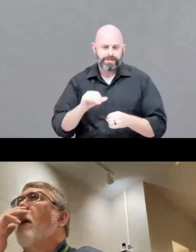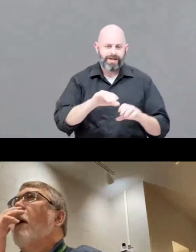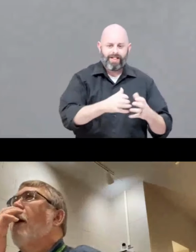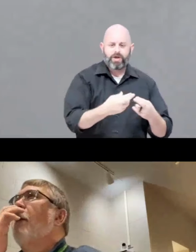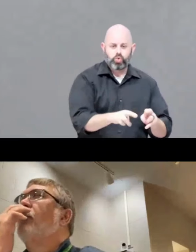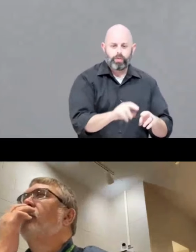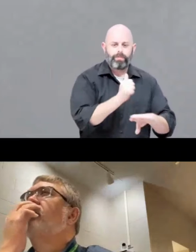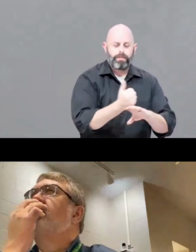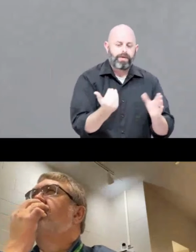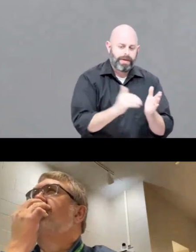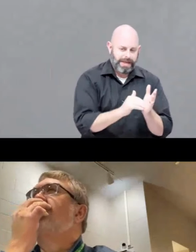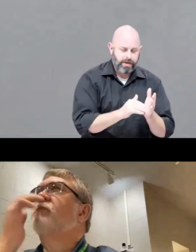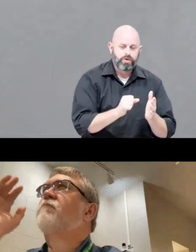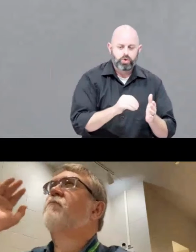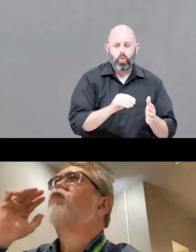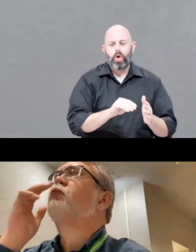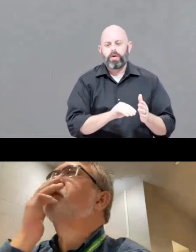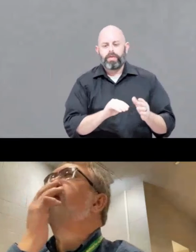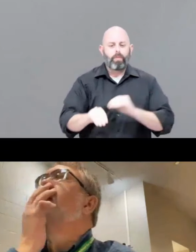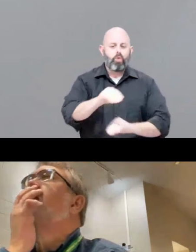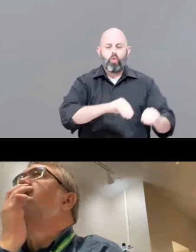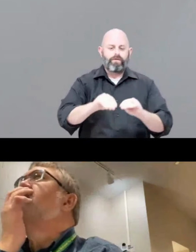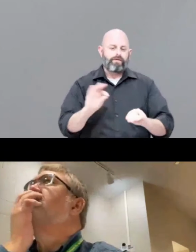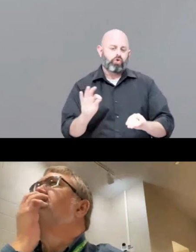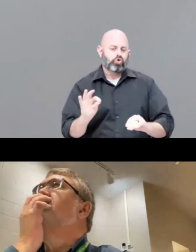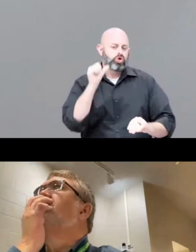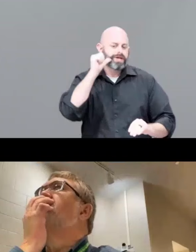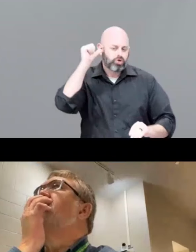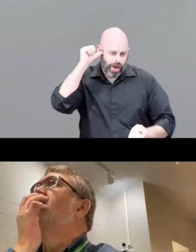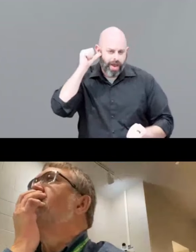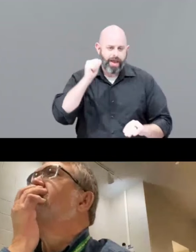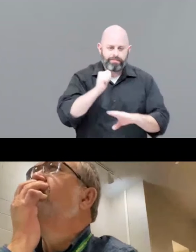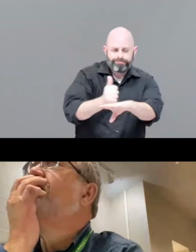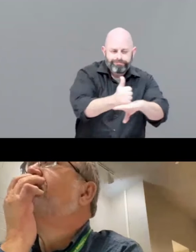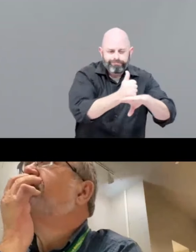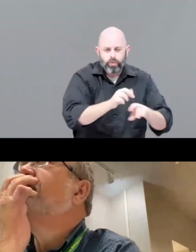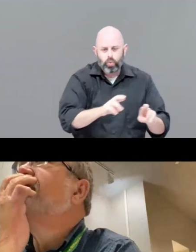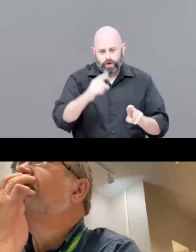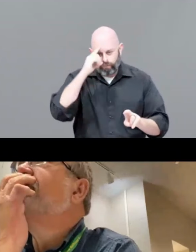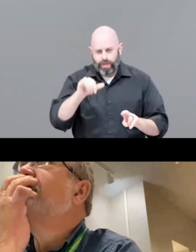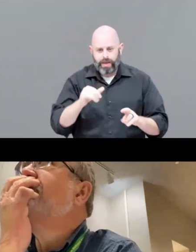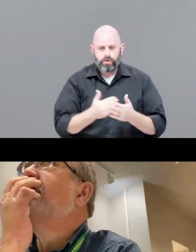again. So they were moving furniture yesterday, getting that prepared.